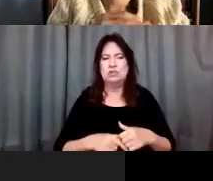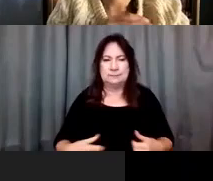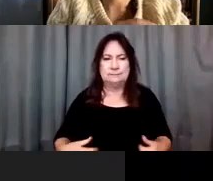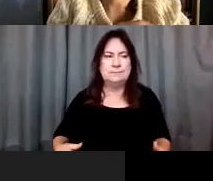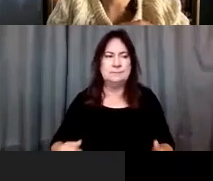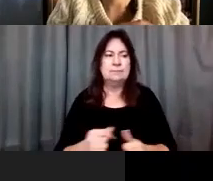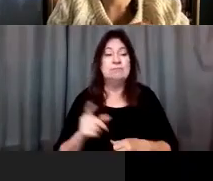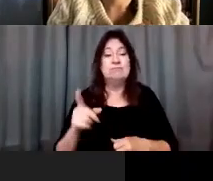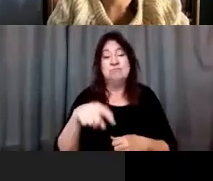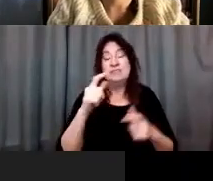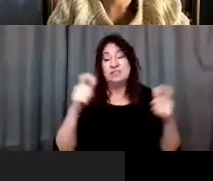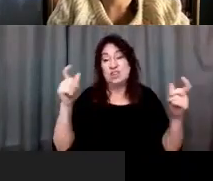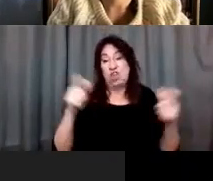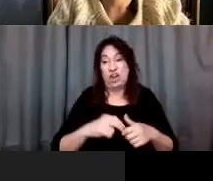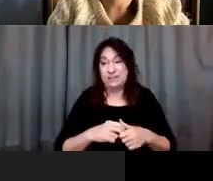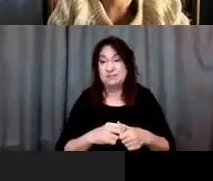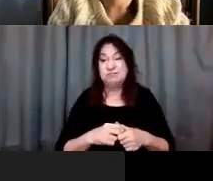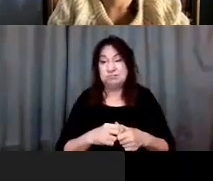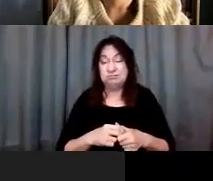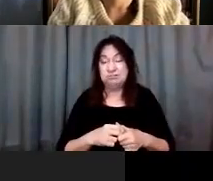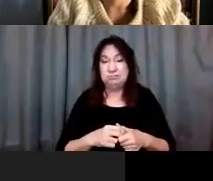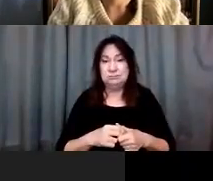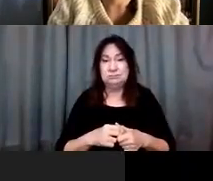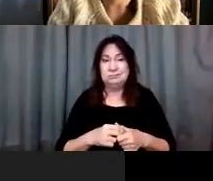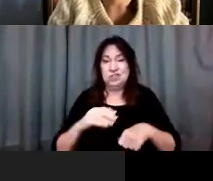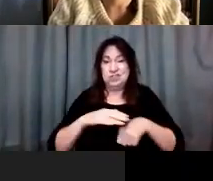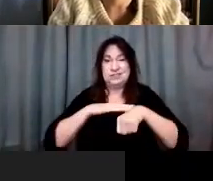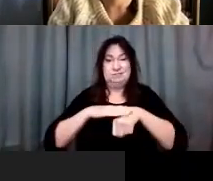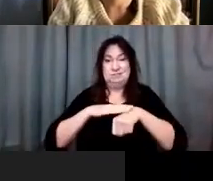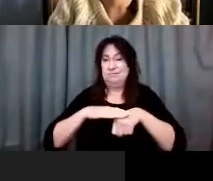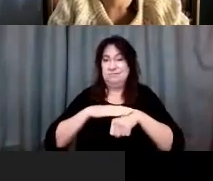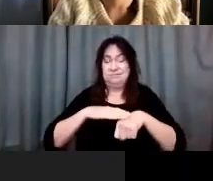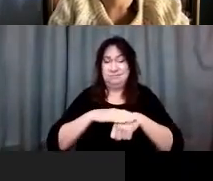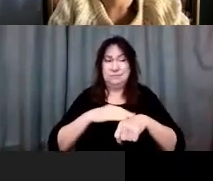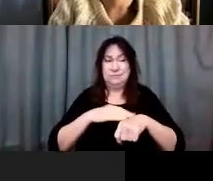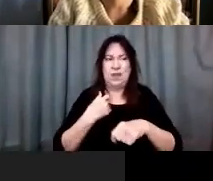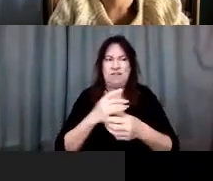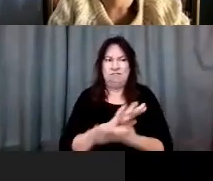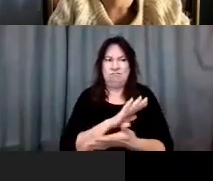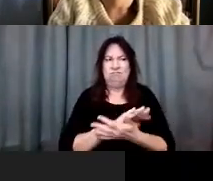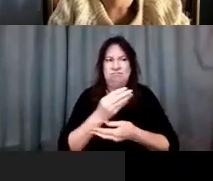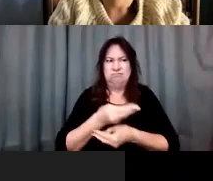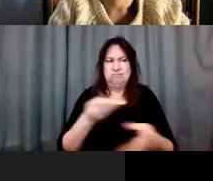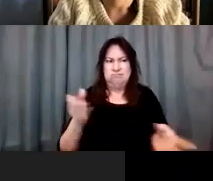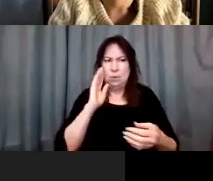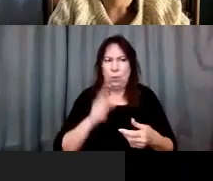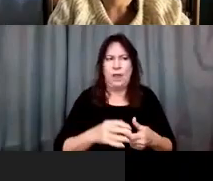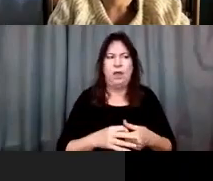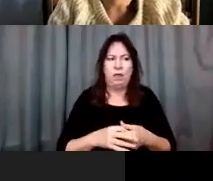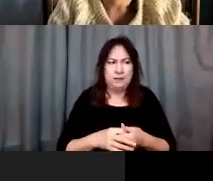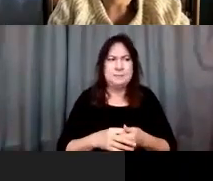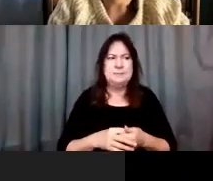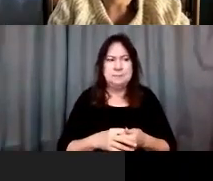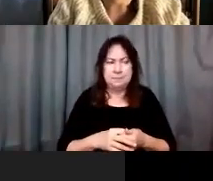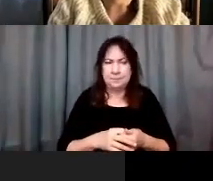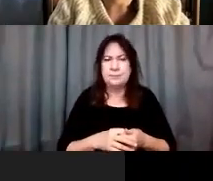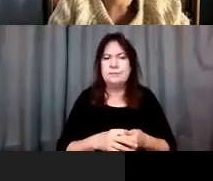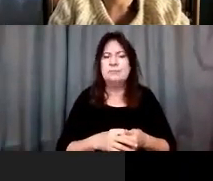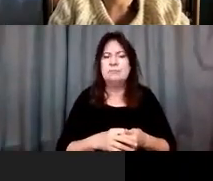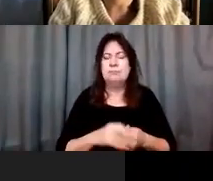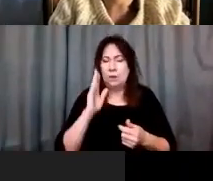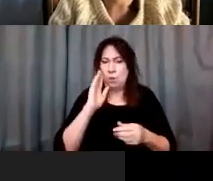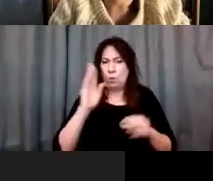This is a lot, and just the tip of the iceberg. We've got handouts that should be coming out and available shortly that will provide a lot